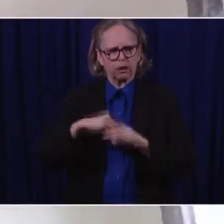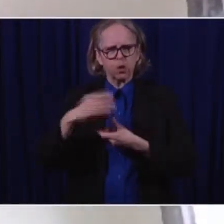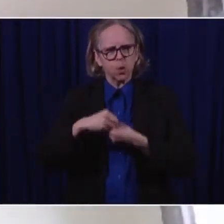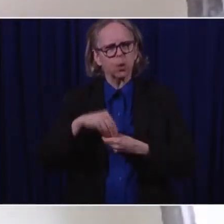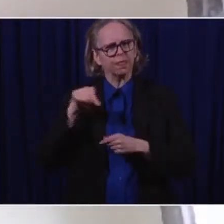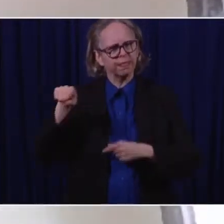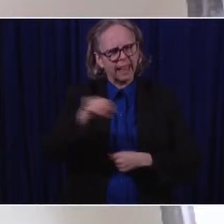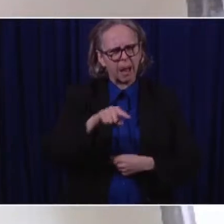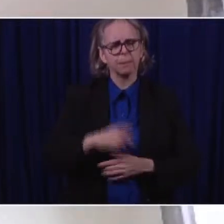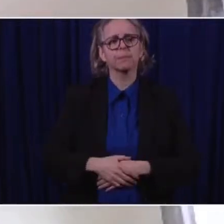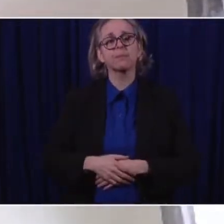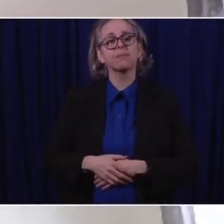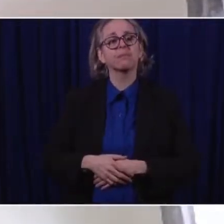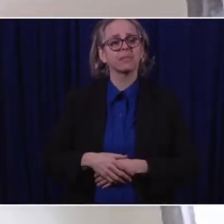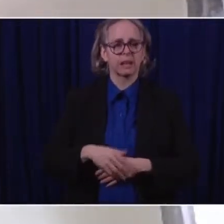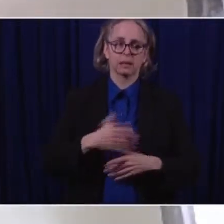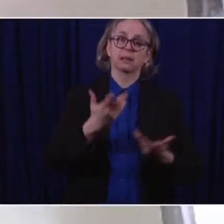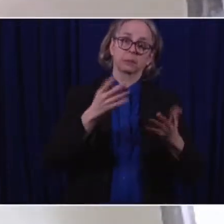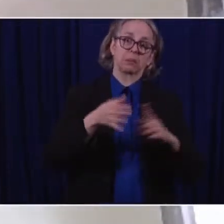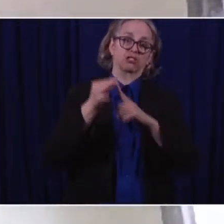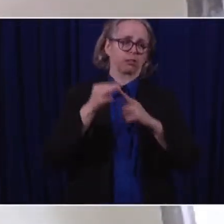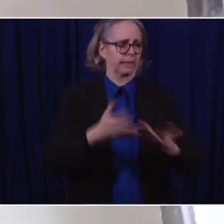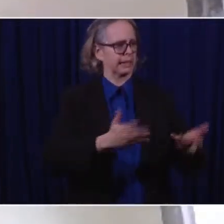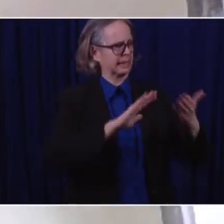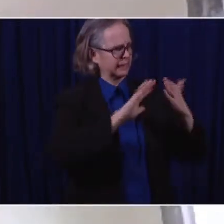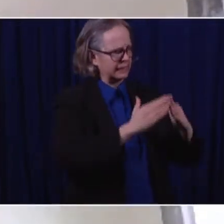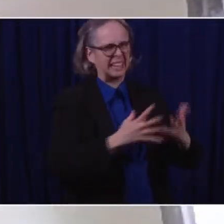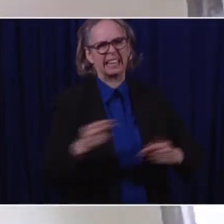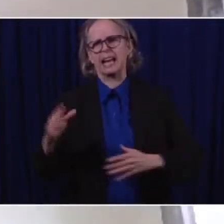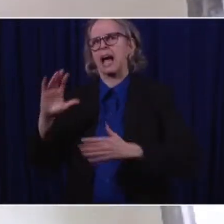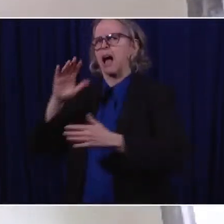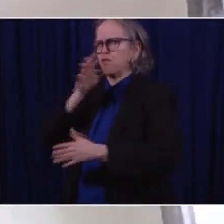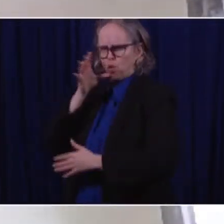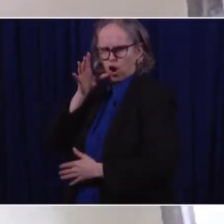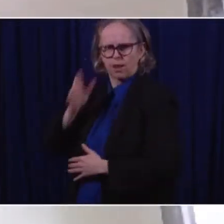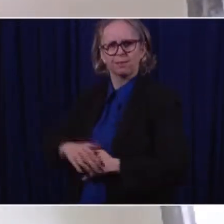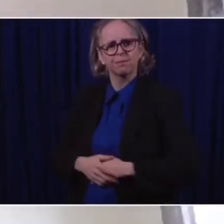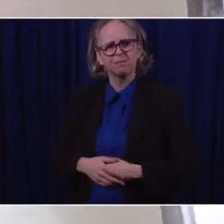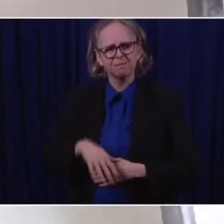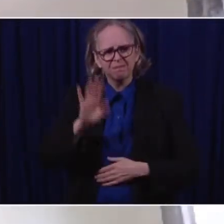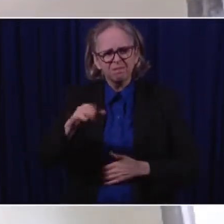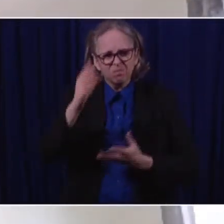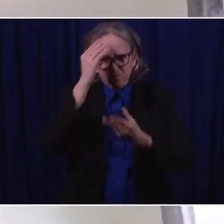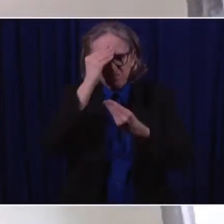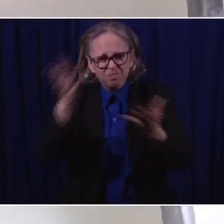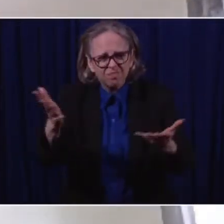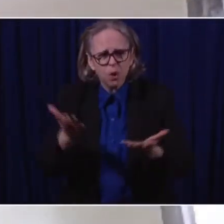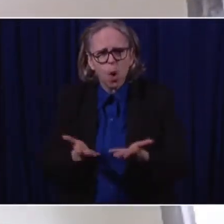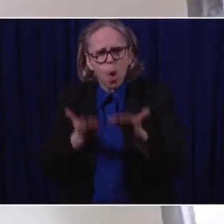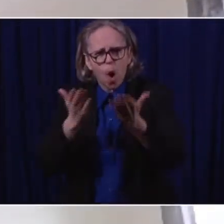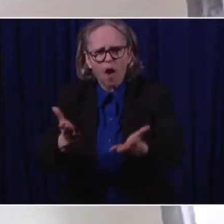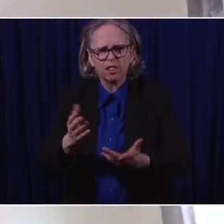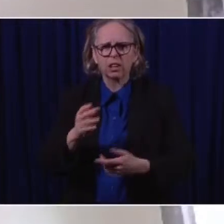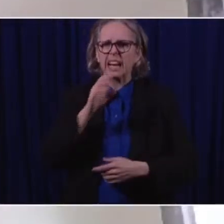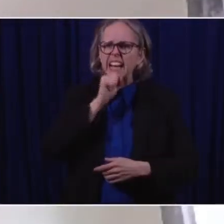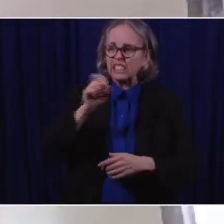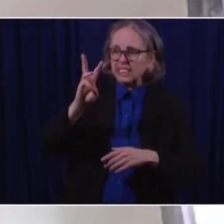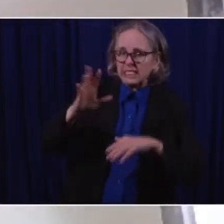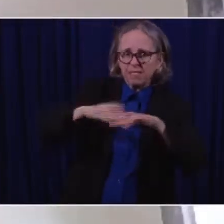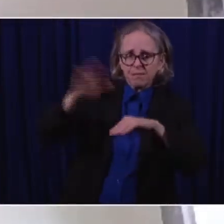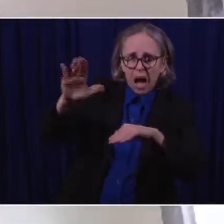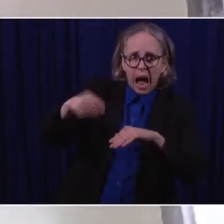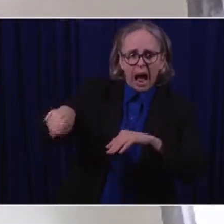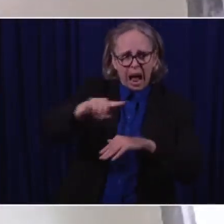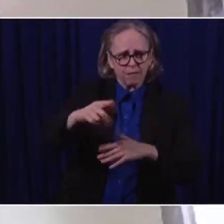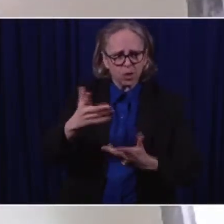now, and being able to offer vaccines to Ohioans who are age 65 and older, who are living in affordable housing, who may have been